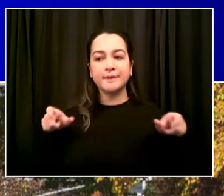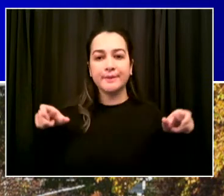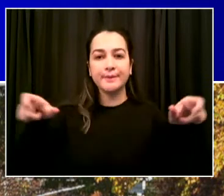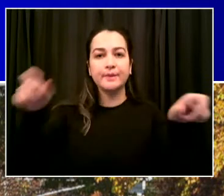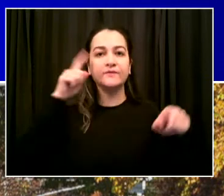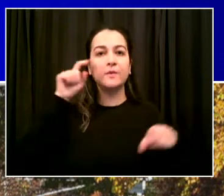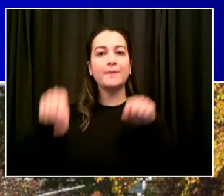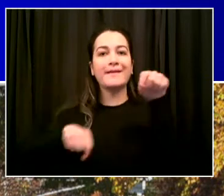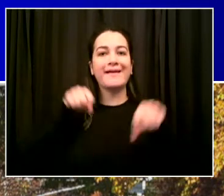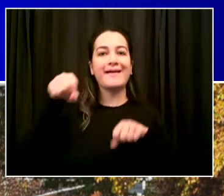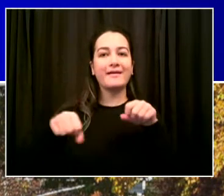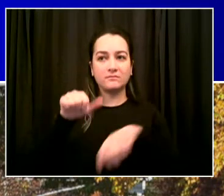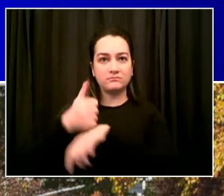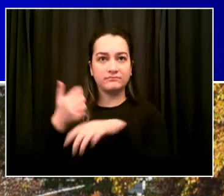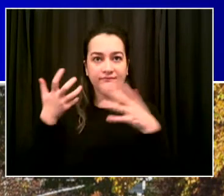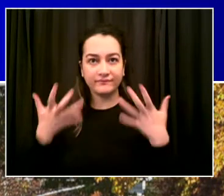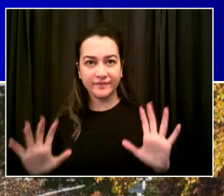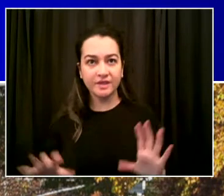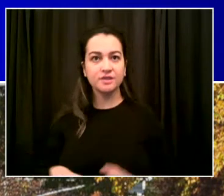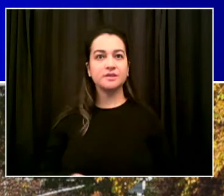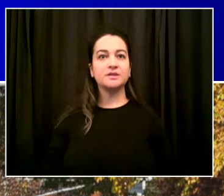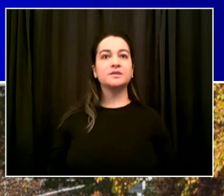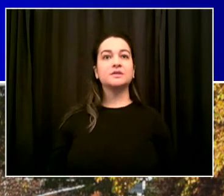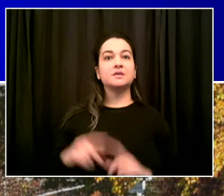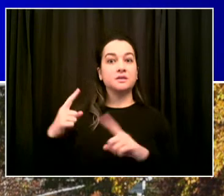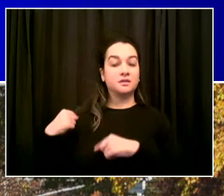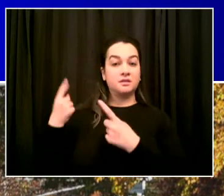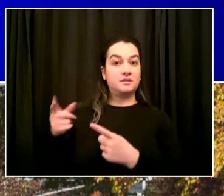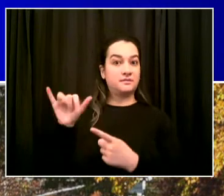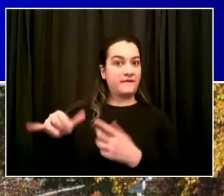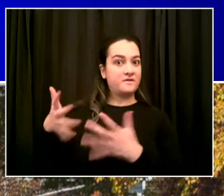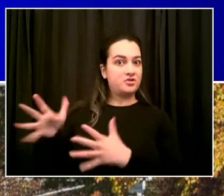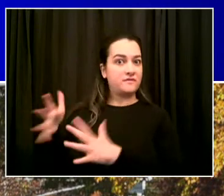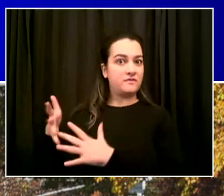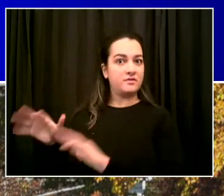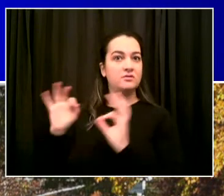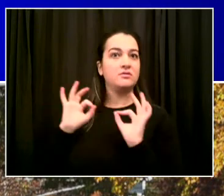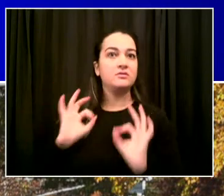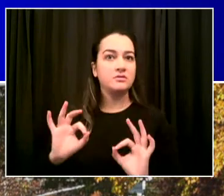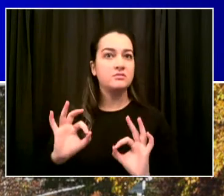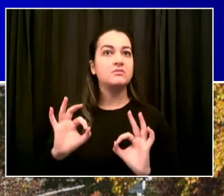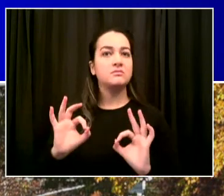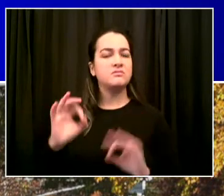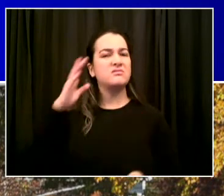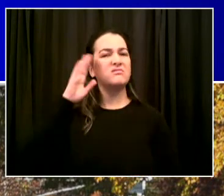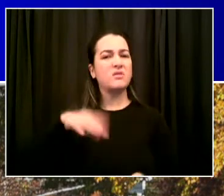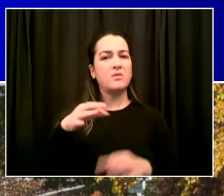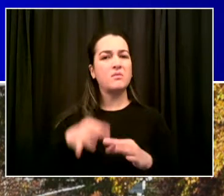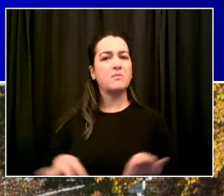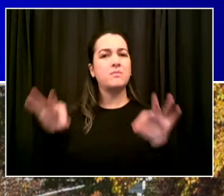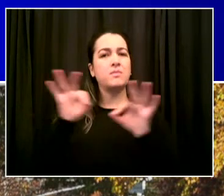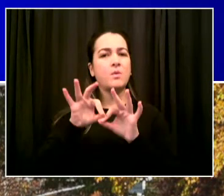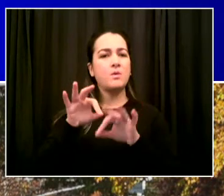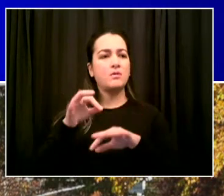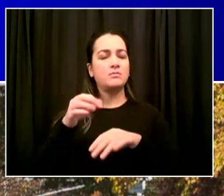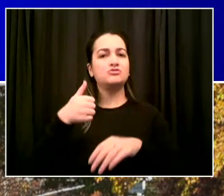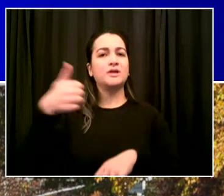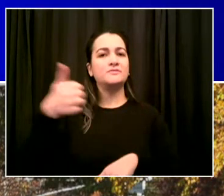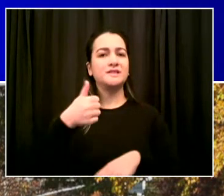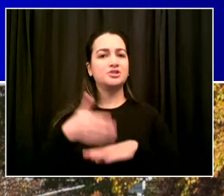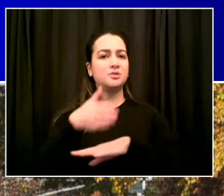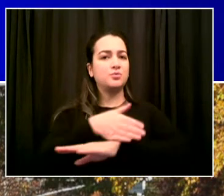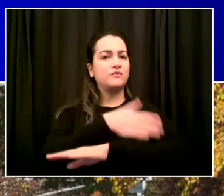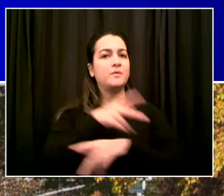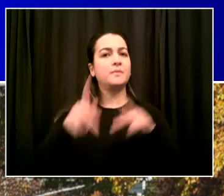safe. And we announced new public spaces in the neighborhoods hardest hit by COVID. All of this is about transforming our city, but we have to do